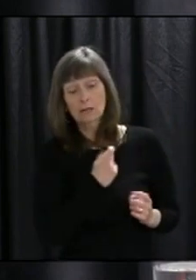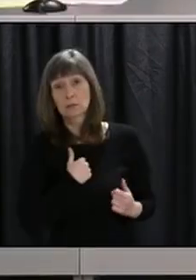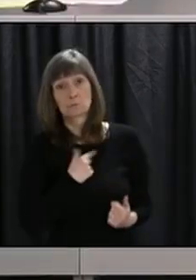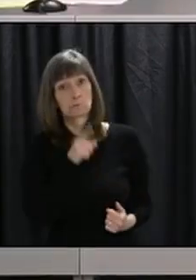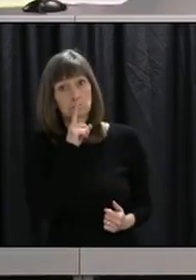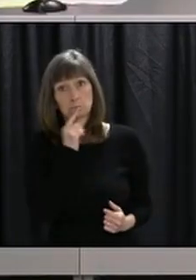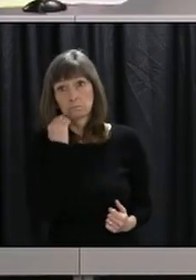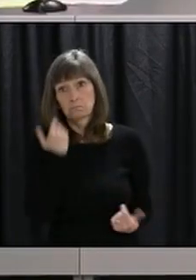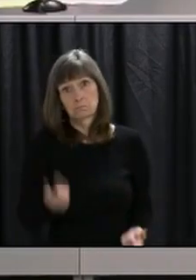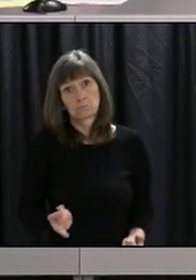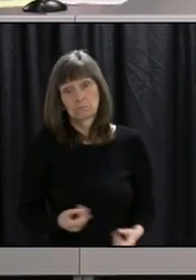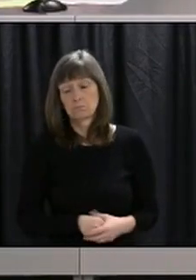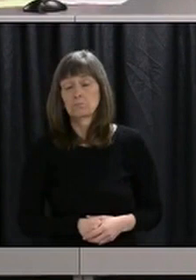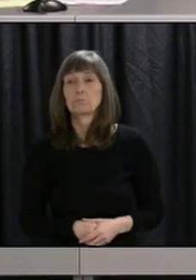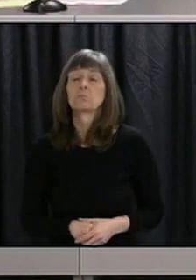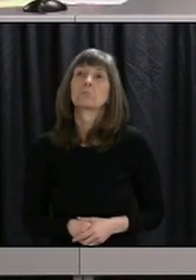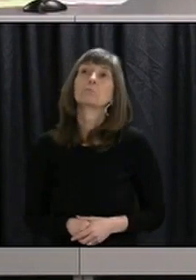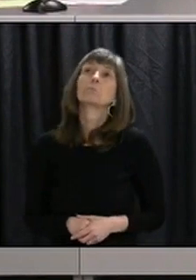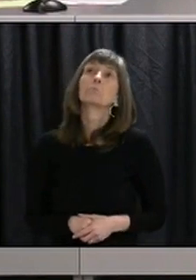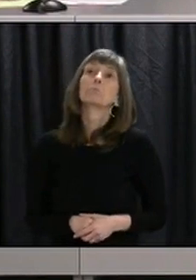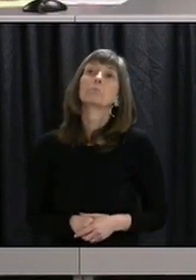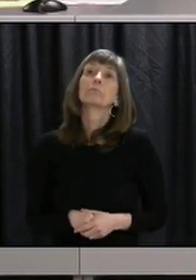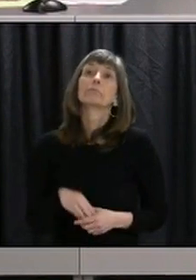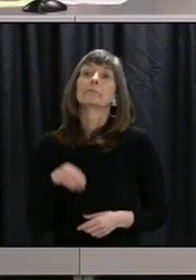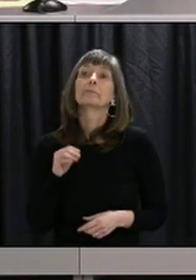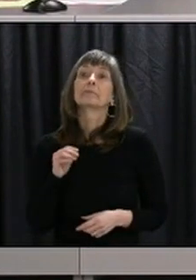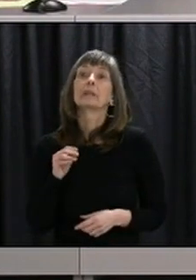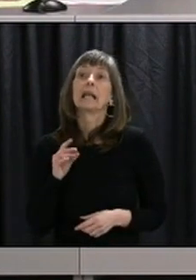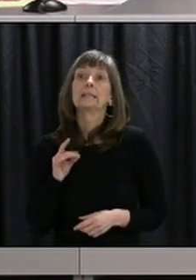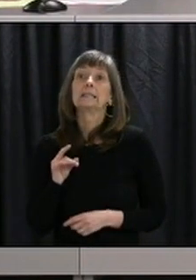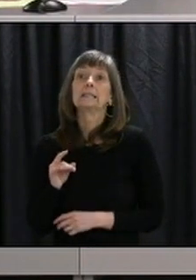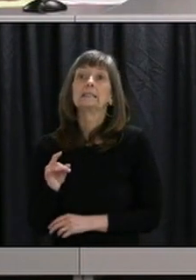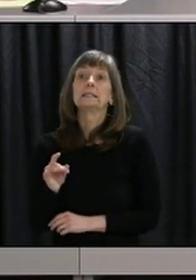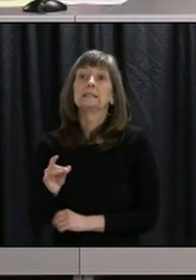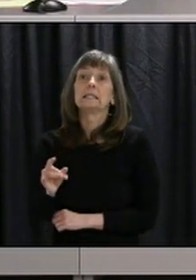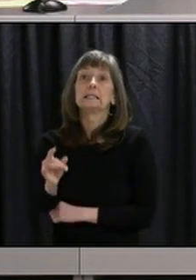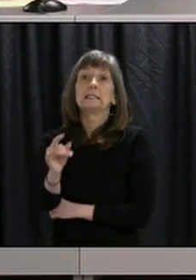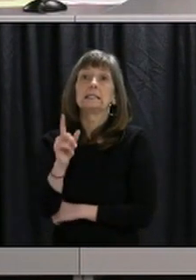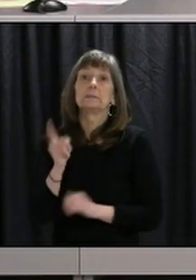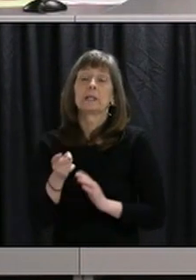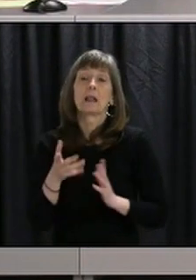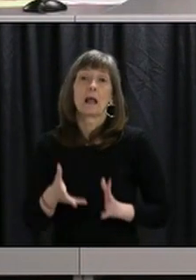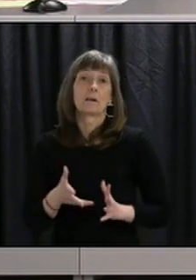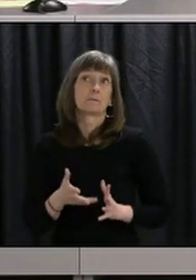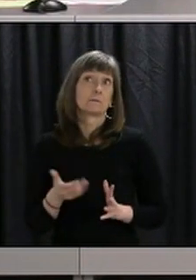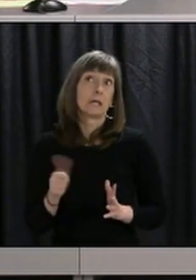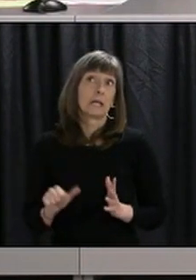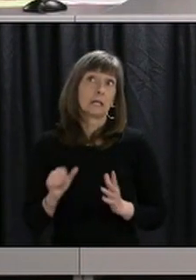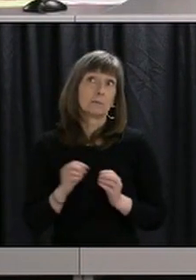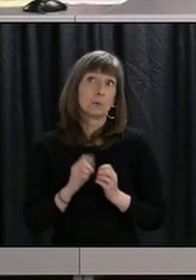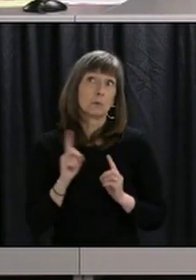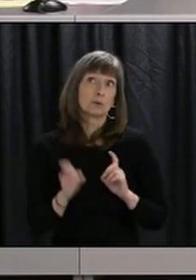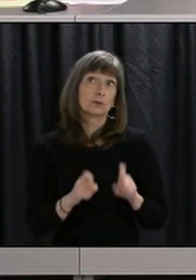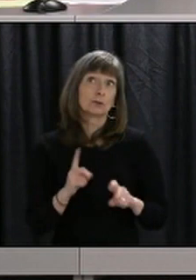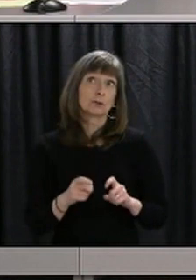Thank you. We have about 18 minutes left before the call ends, so I'm going to give each reporter an opportunity to ask 2 more questions each, and then we'll conclude